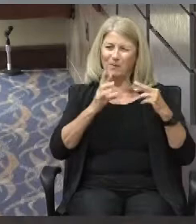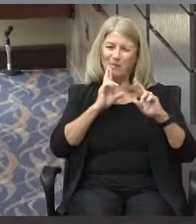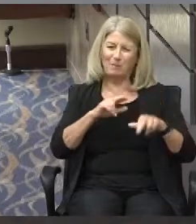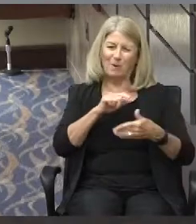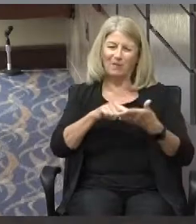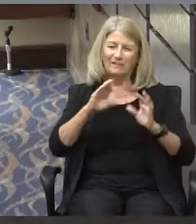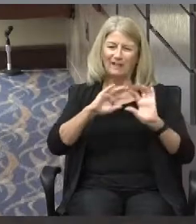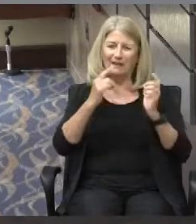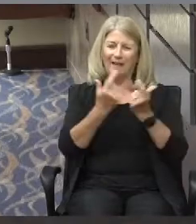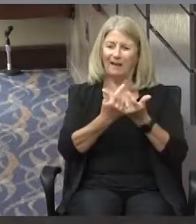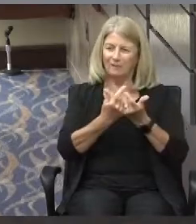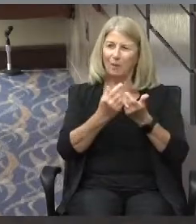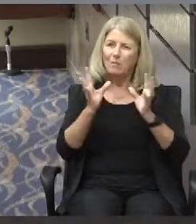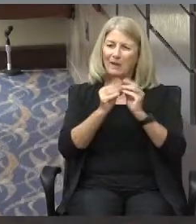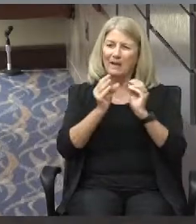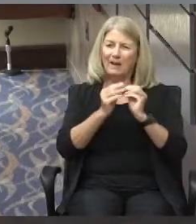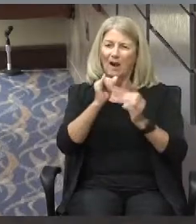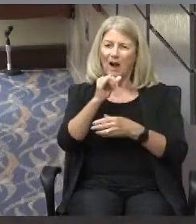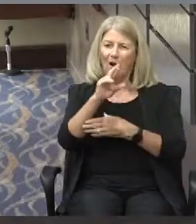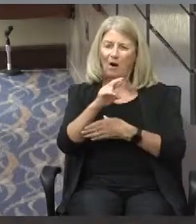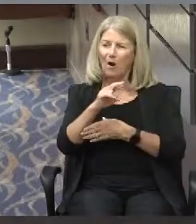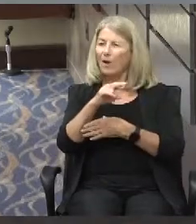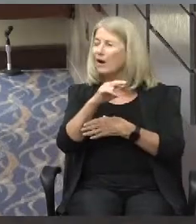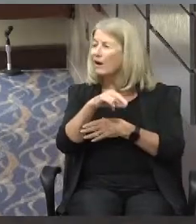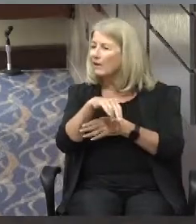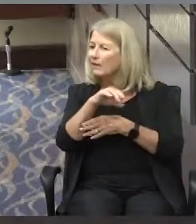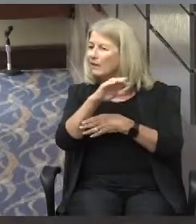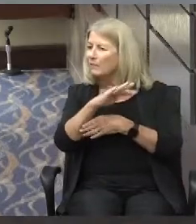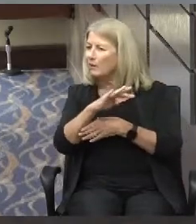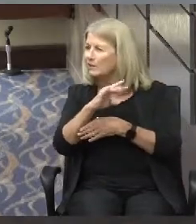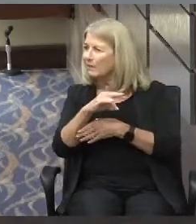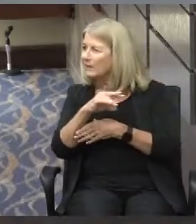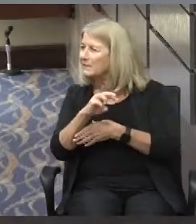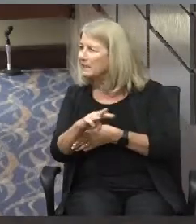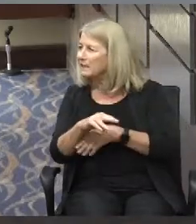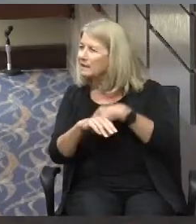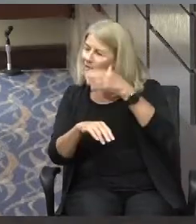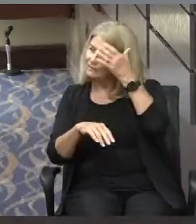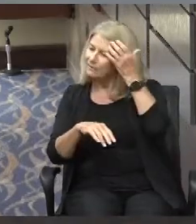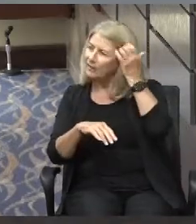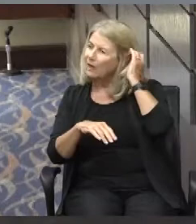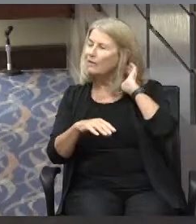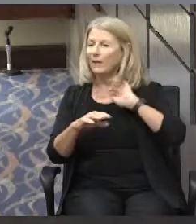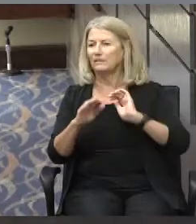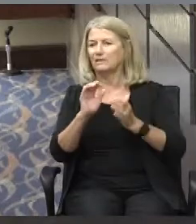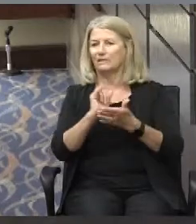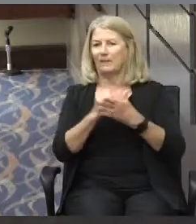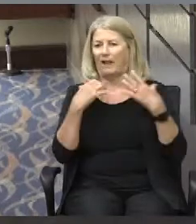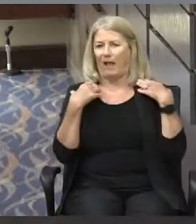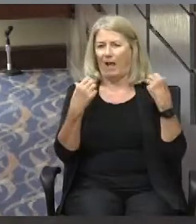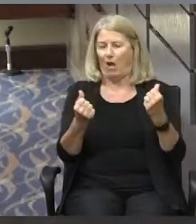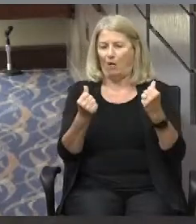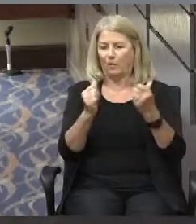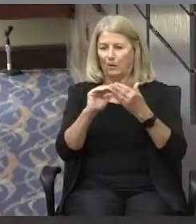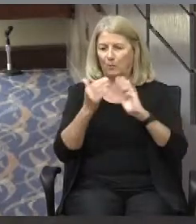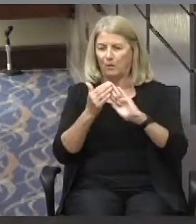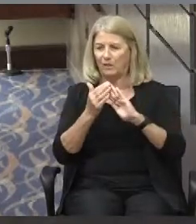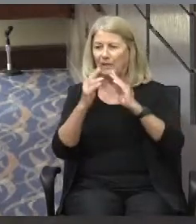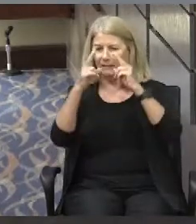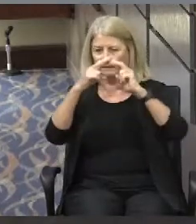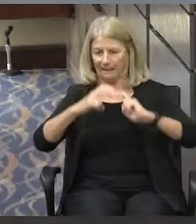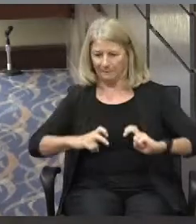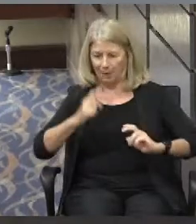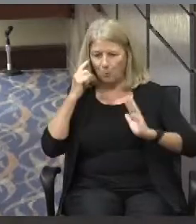IR 746, which is an update from the Health District on the Community Health Needs Assessment. As you probably noted in the